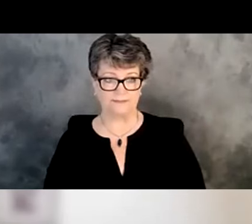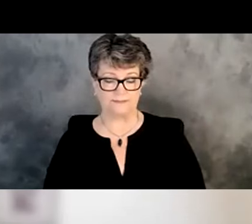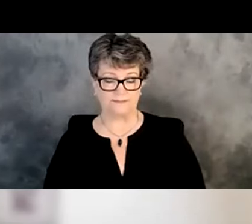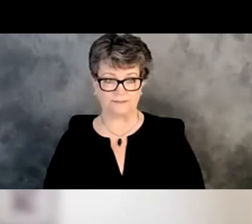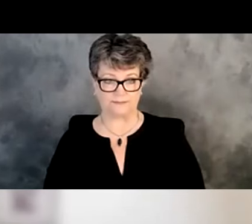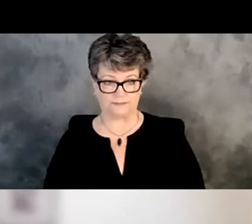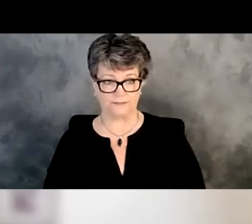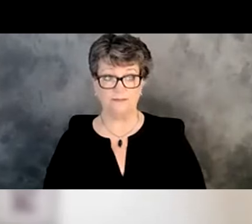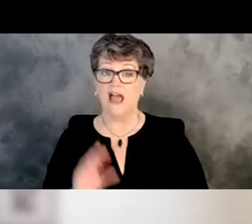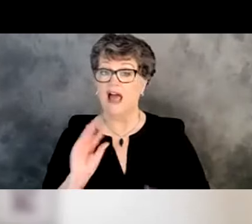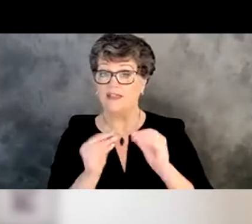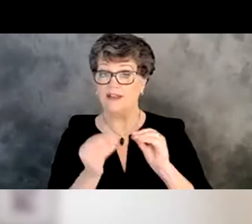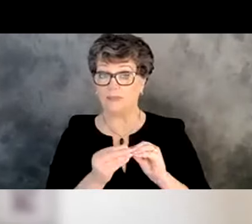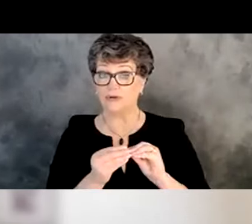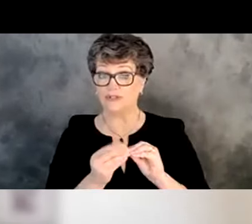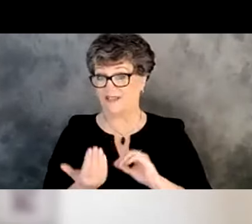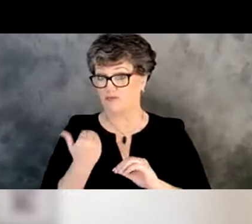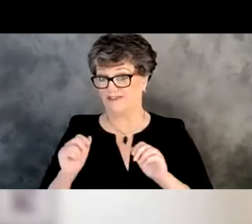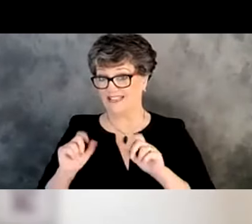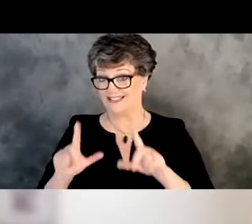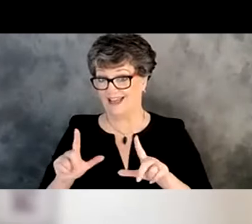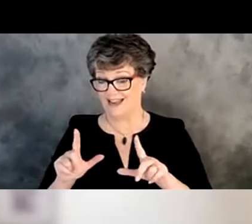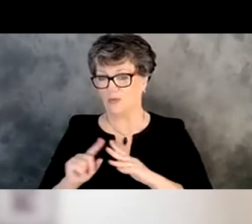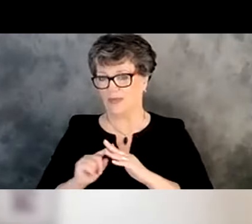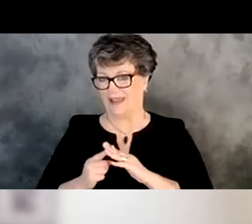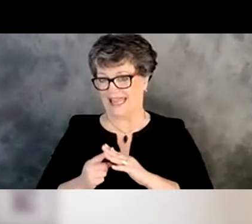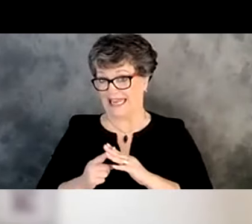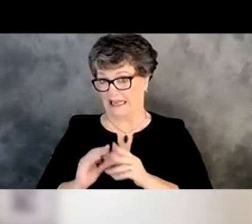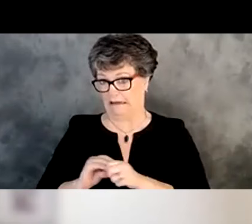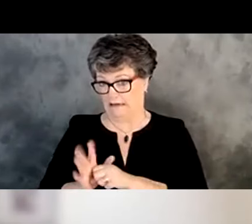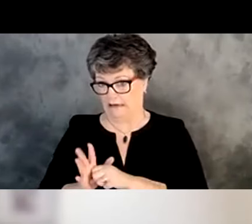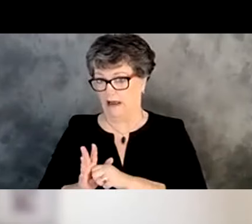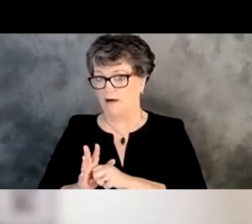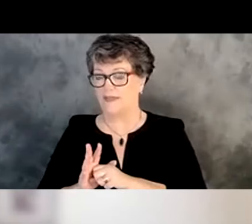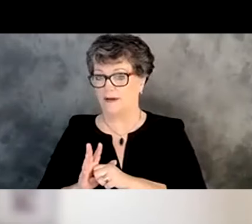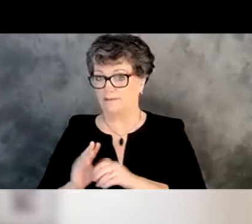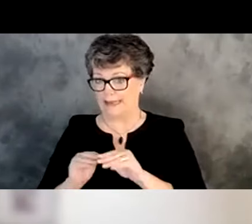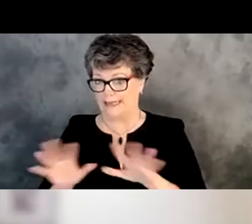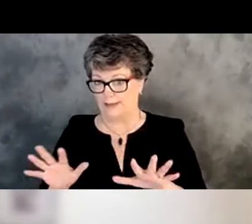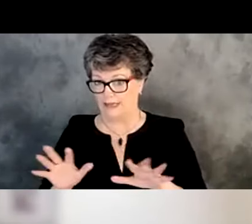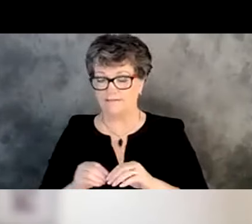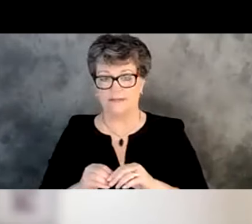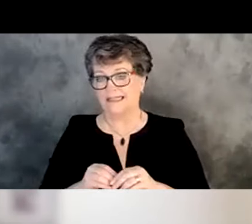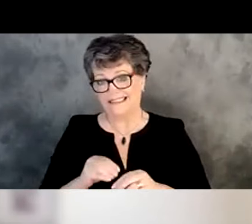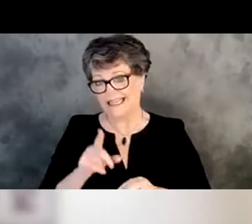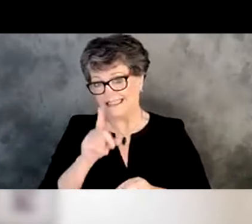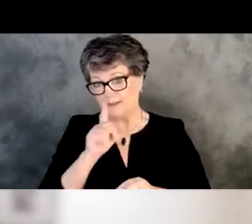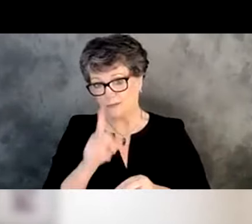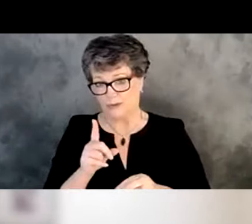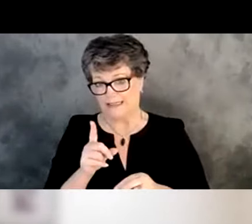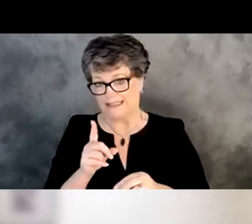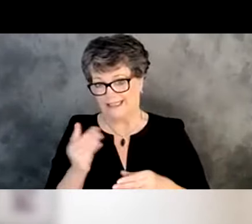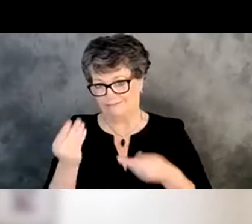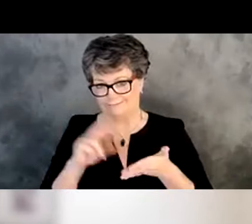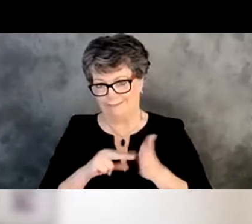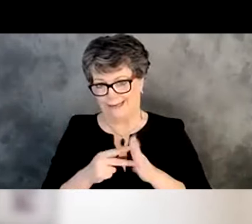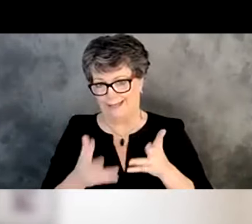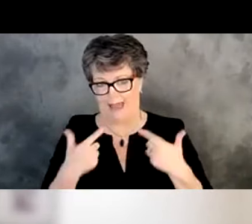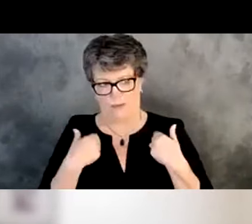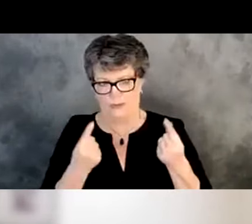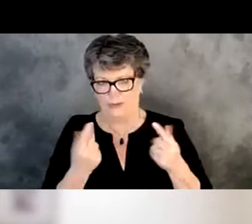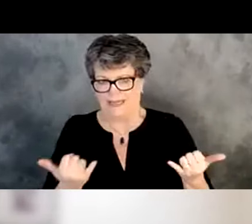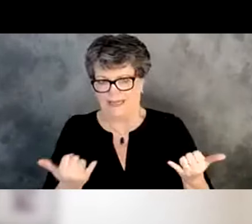So the numbers on the previous slide were since the beginning of the COVID-19 pandemic, and that doesn't necessarily tell us a lot about where we are now in